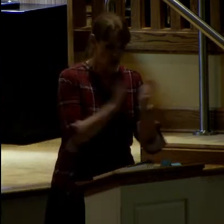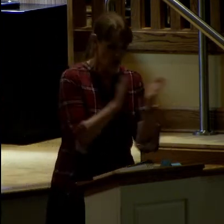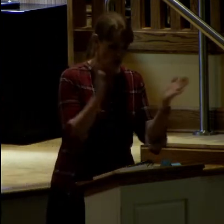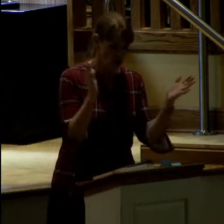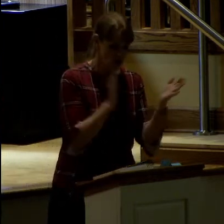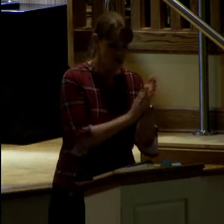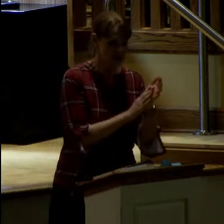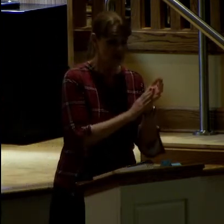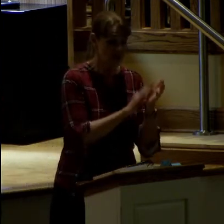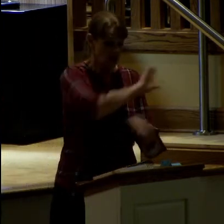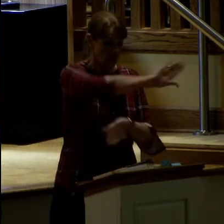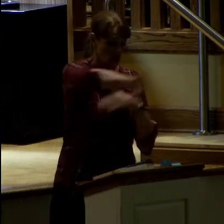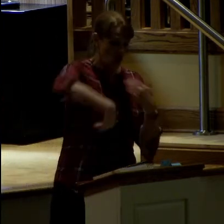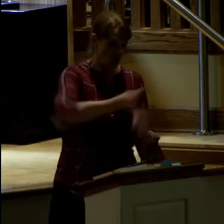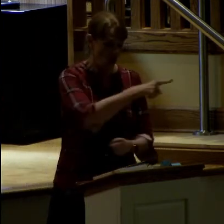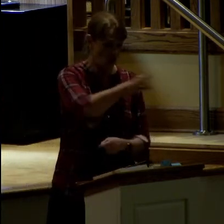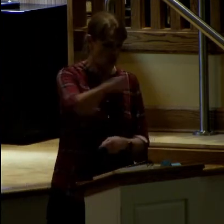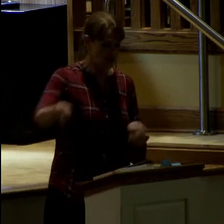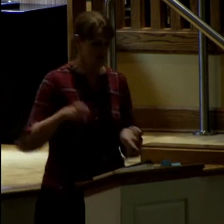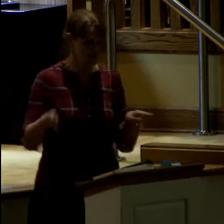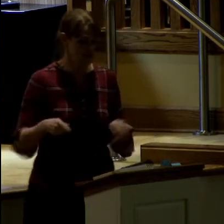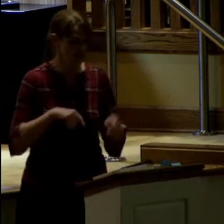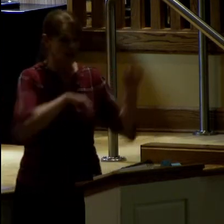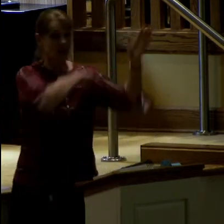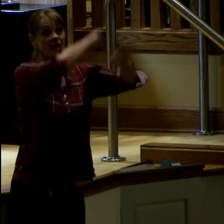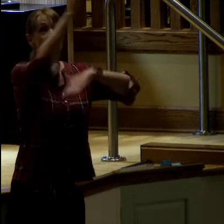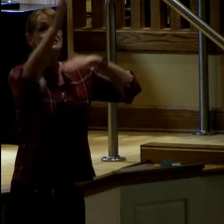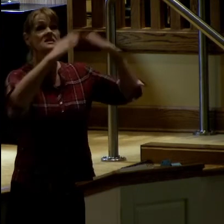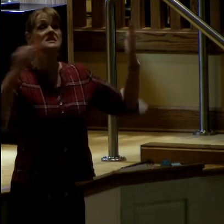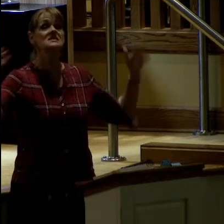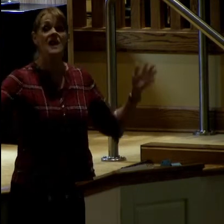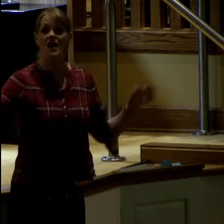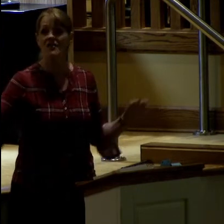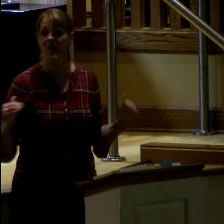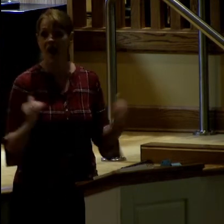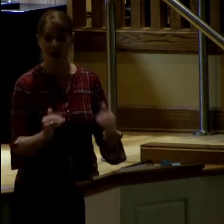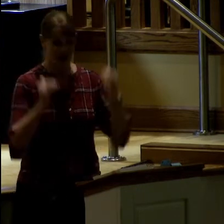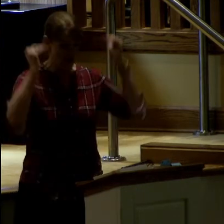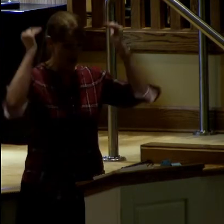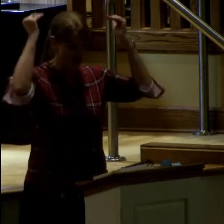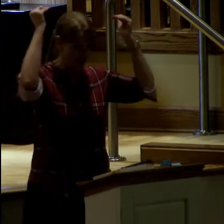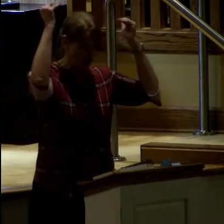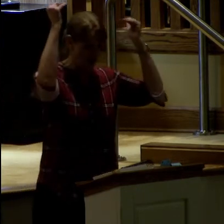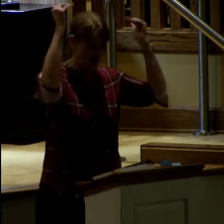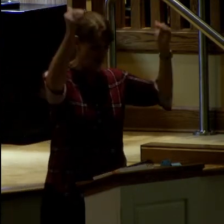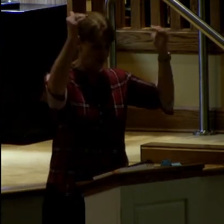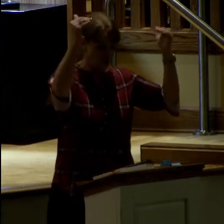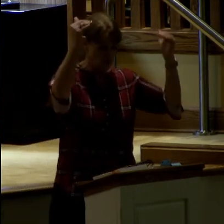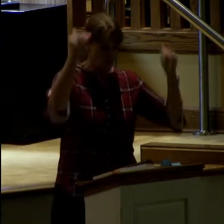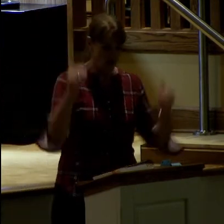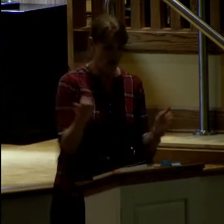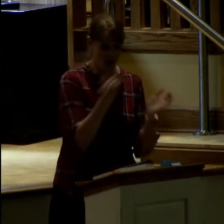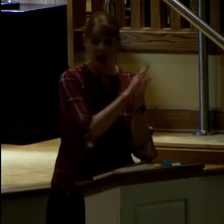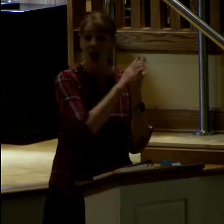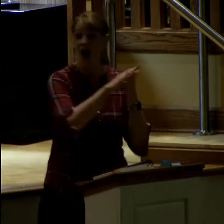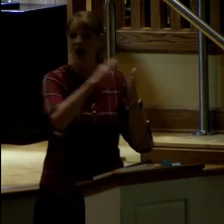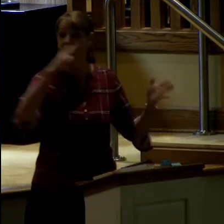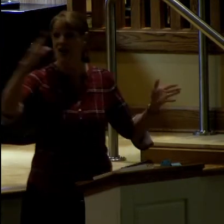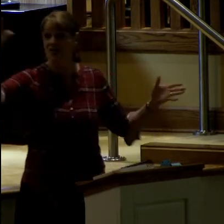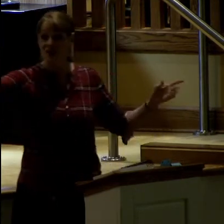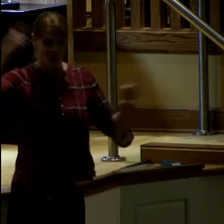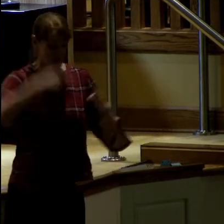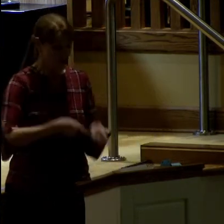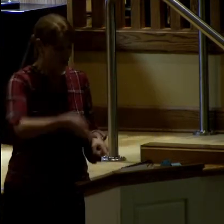exaltation. Oh, sing, all ye citizens of heaven